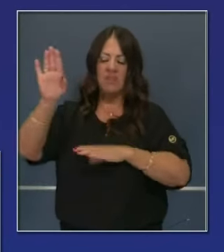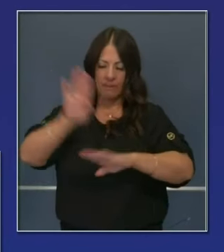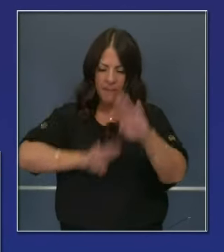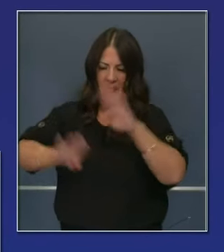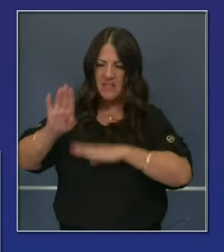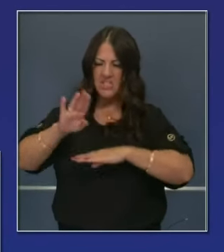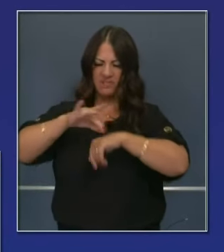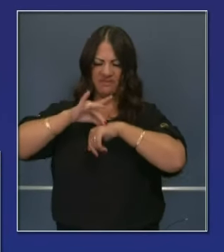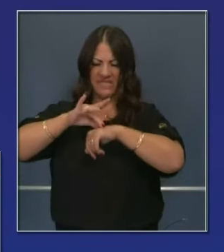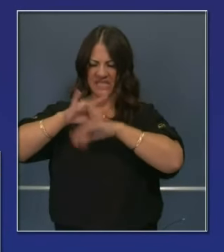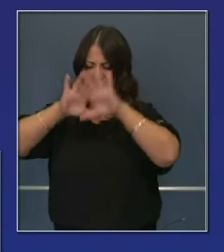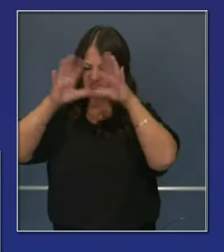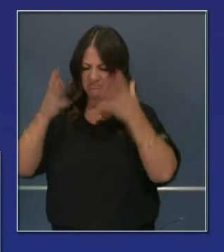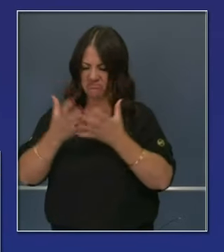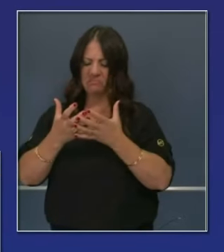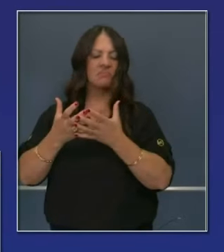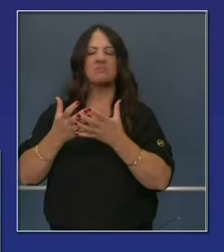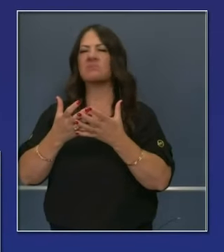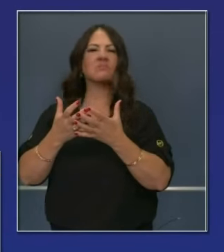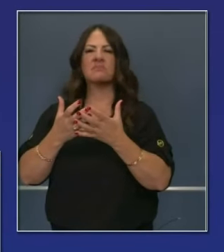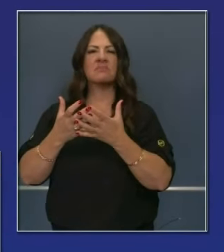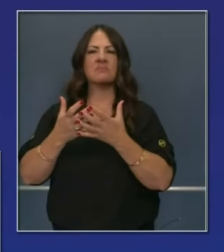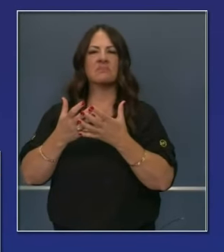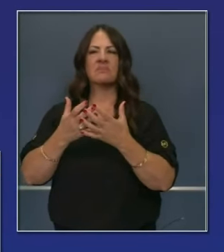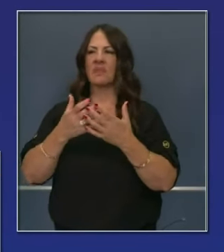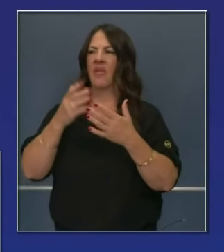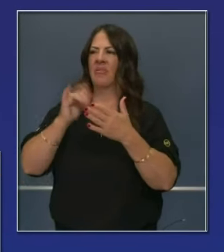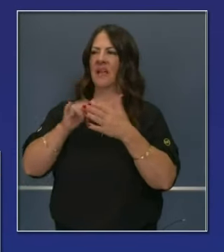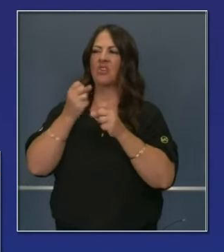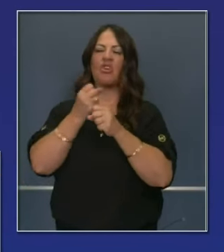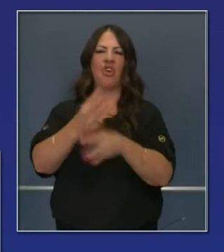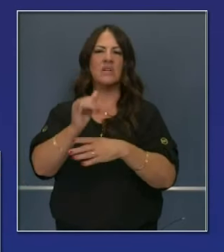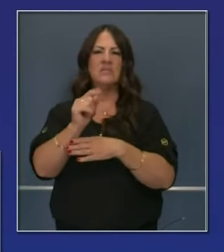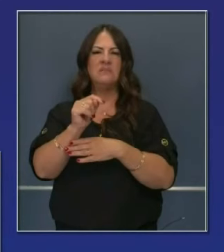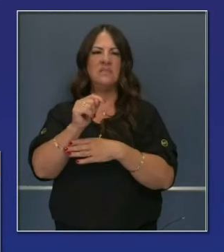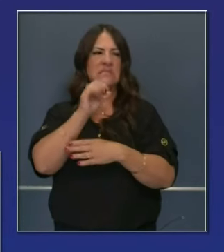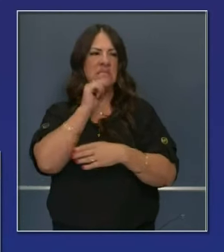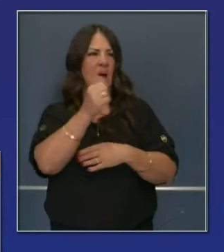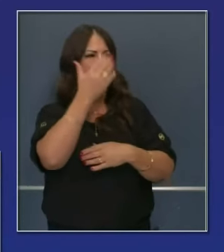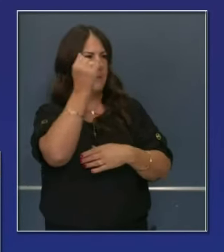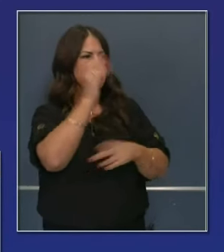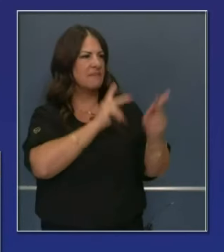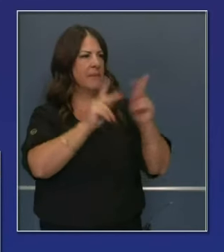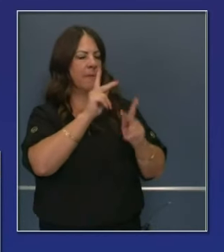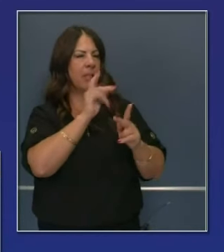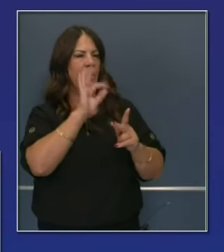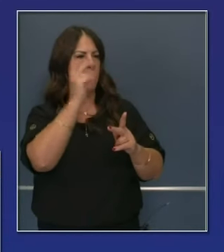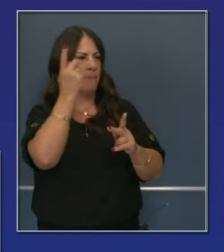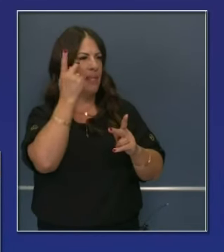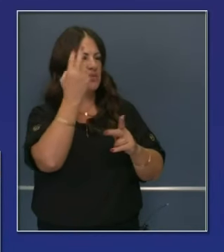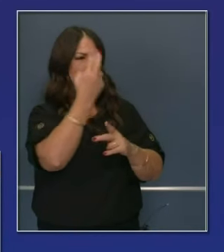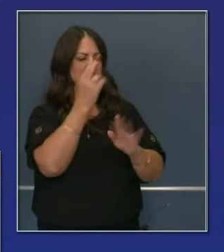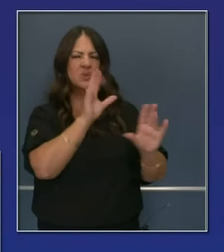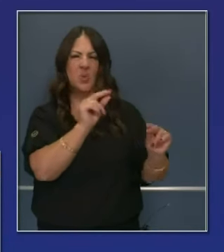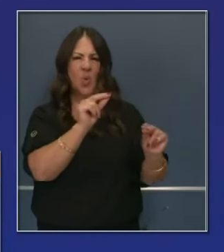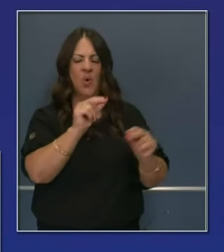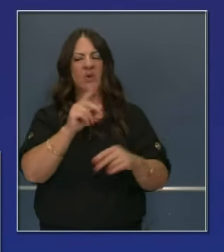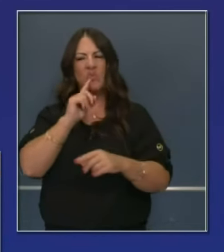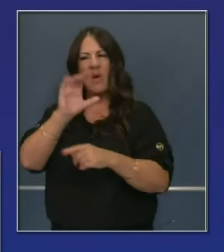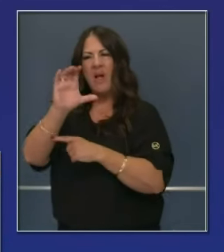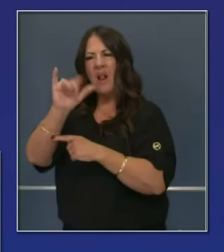is physics. She's not a political point of view or an ideology. So it relates to